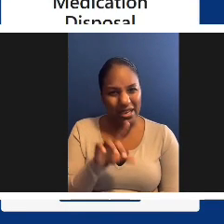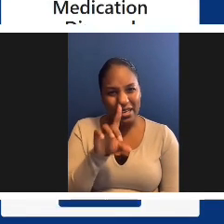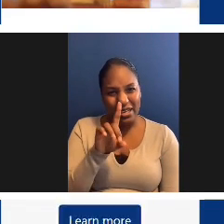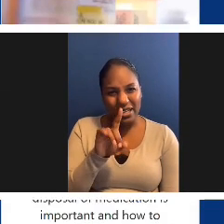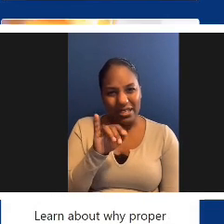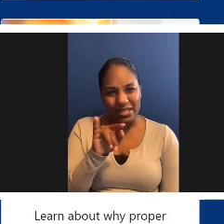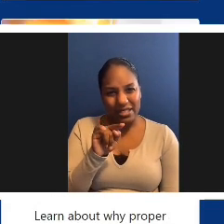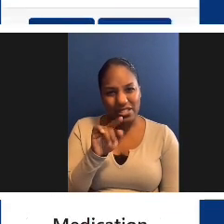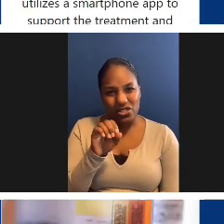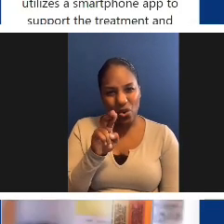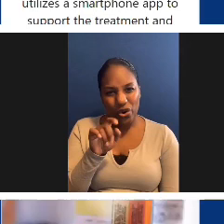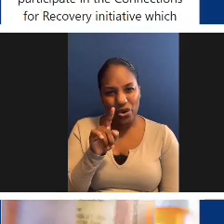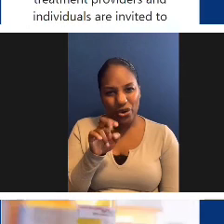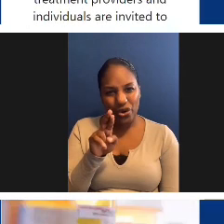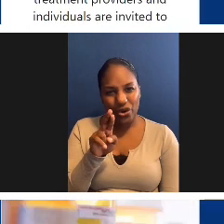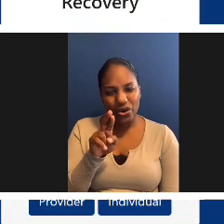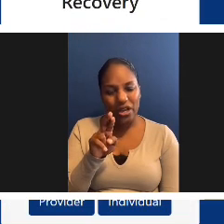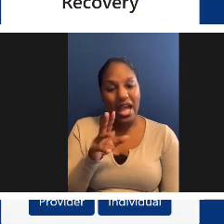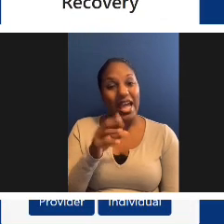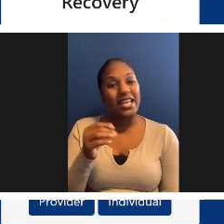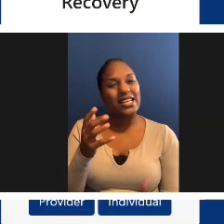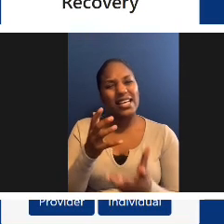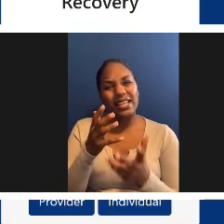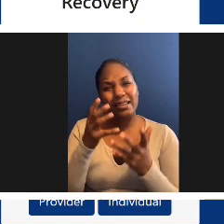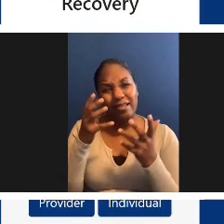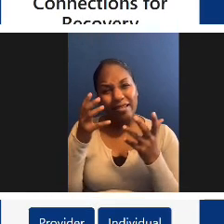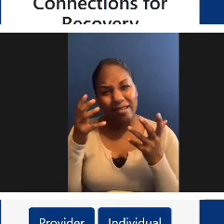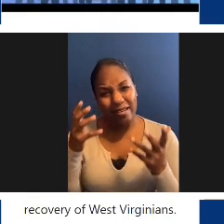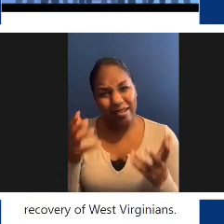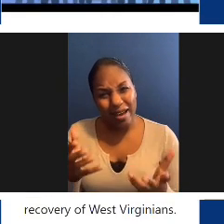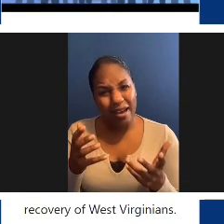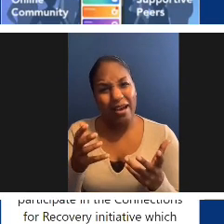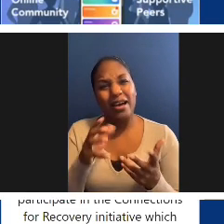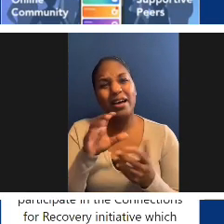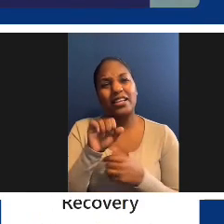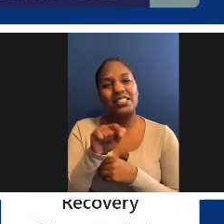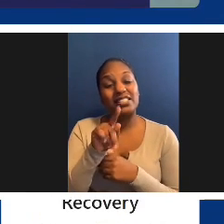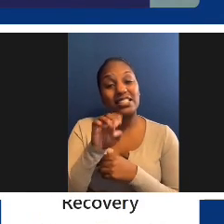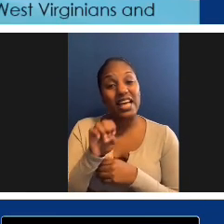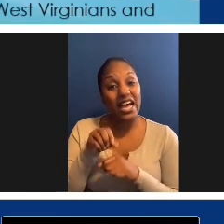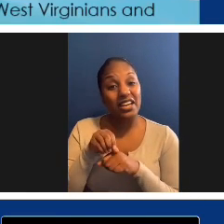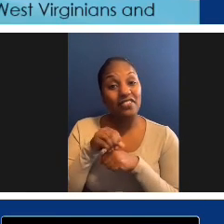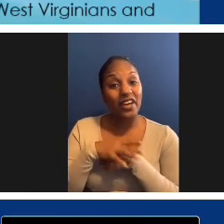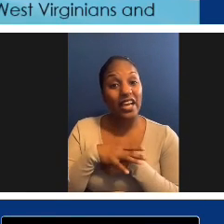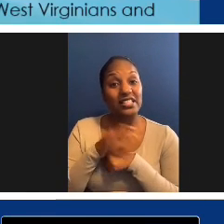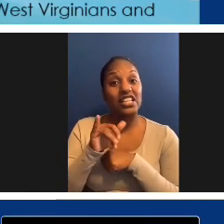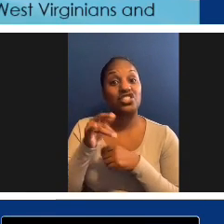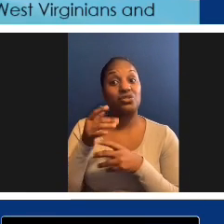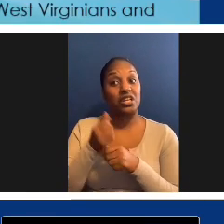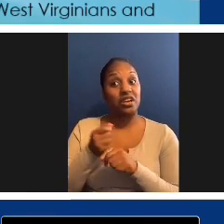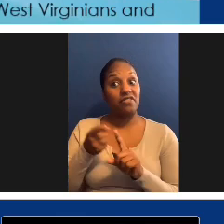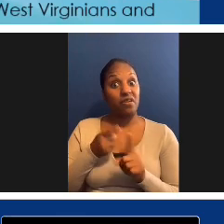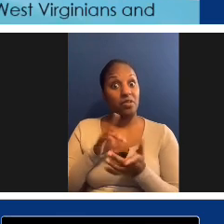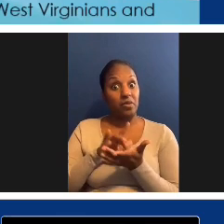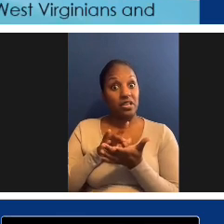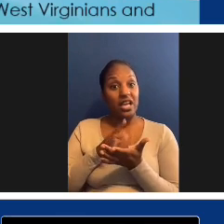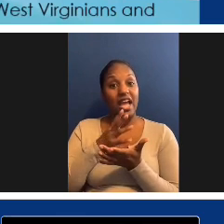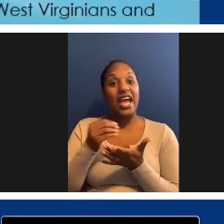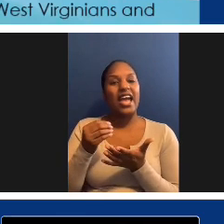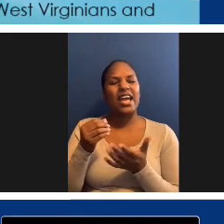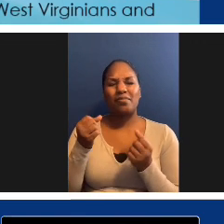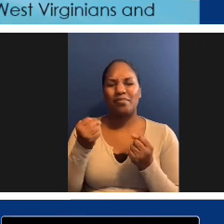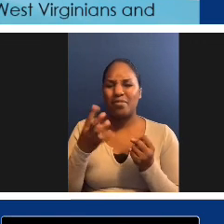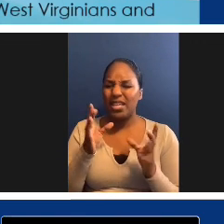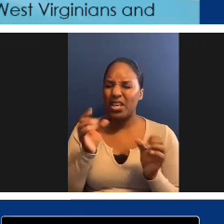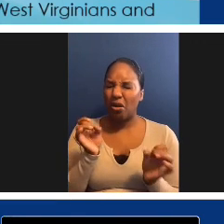are tons of side effects that you get from the medications, as well as horrible, horrible things